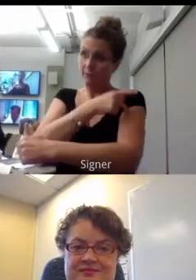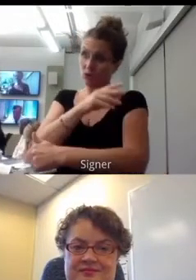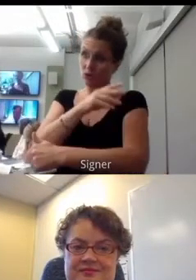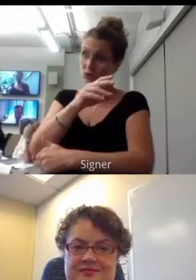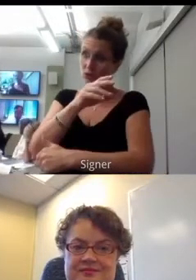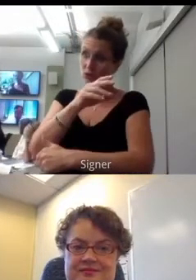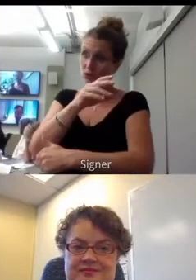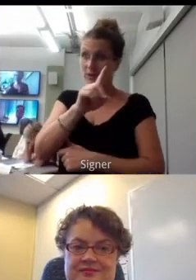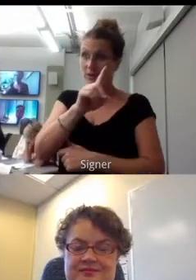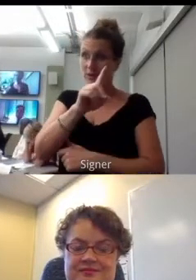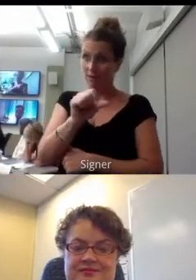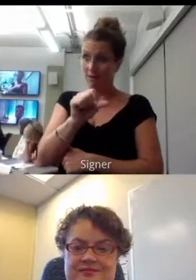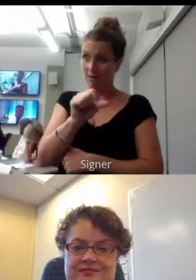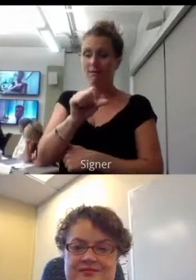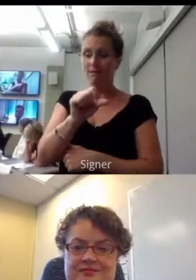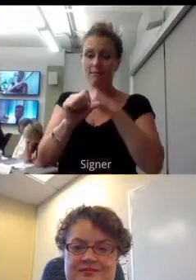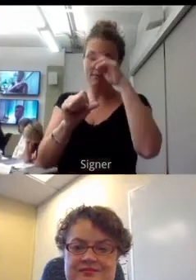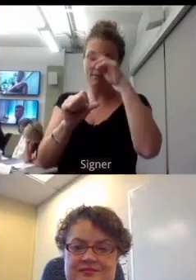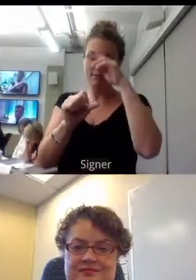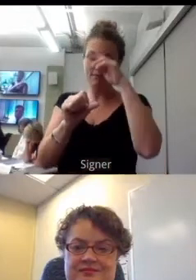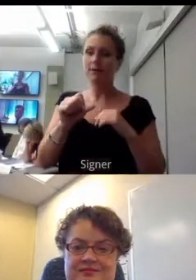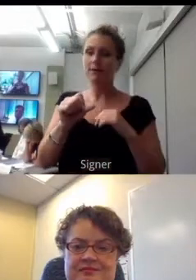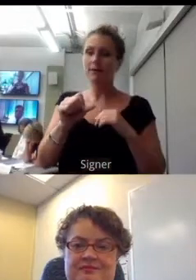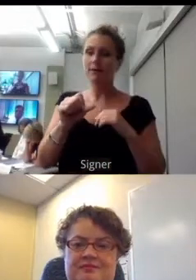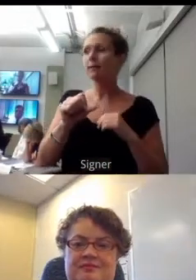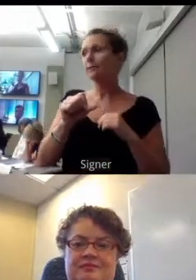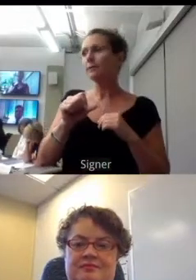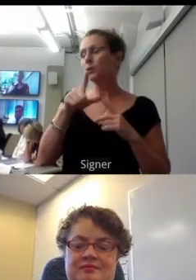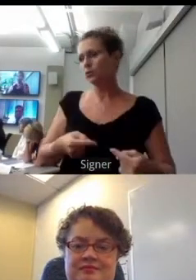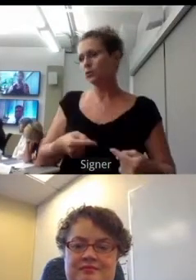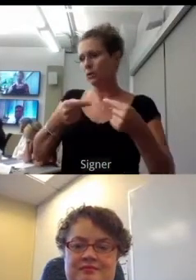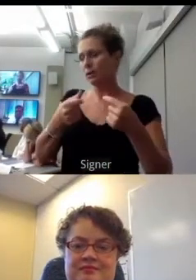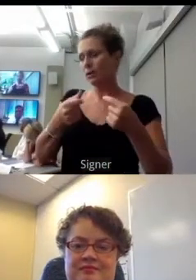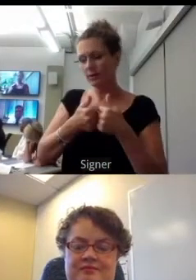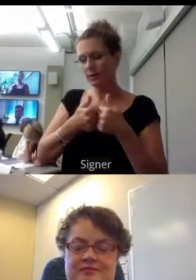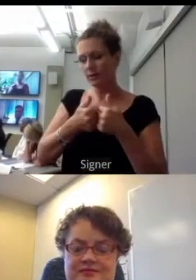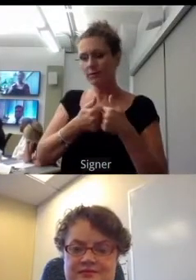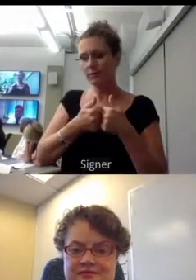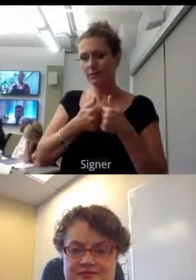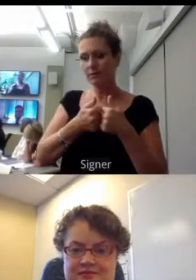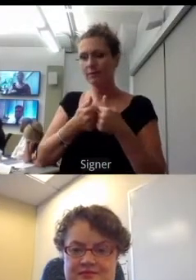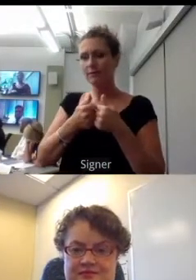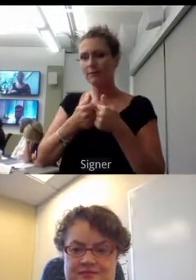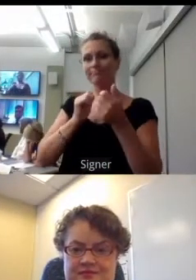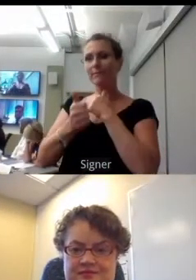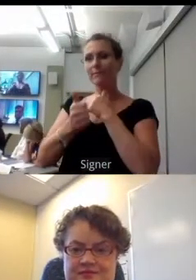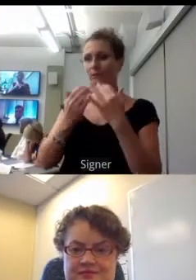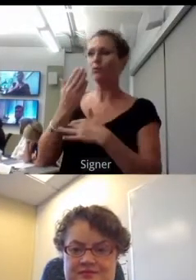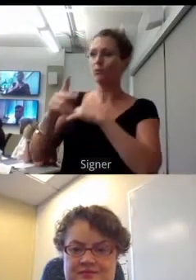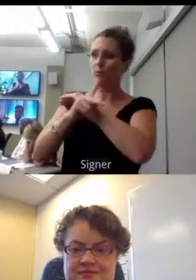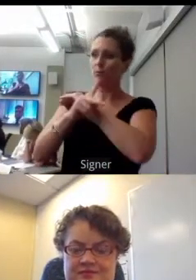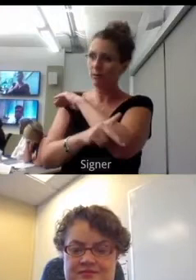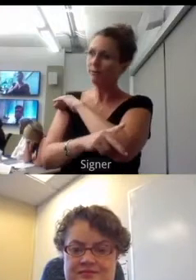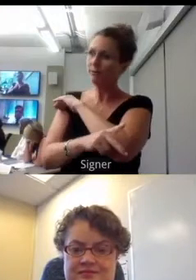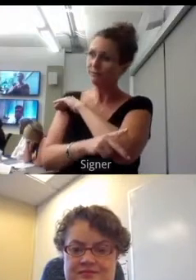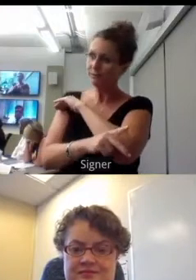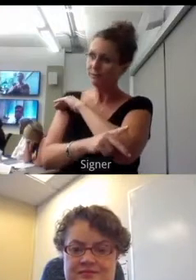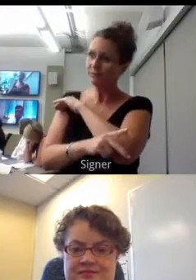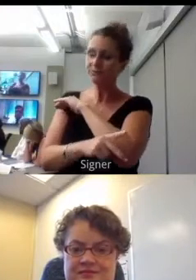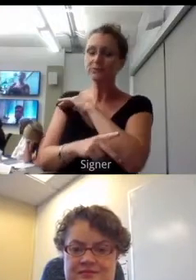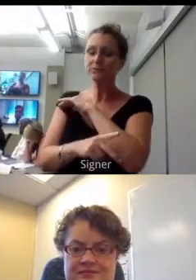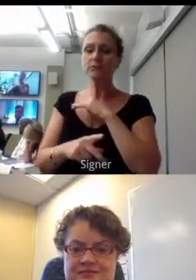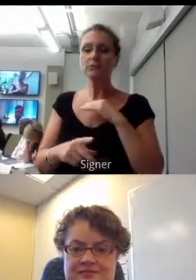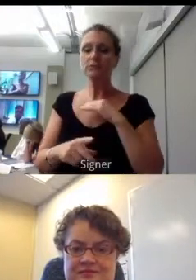but you were struggling with getting it through Parliament, through the legislature, and so you had to make tough